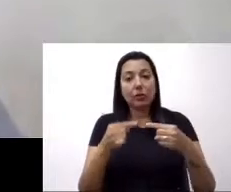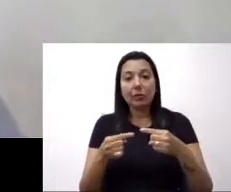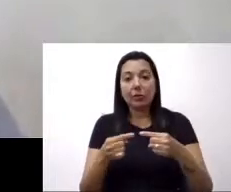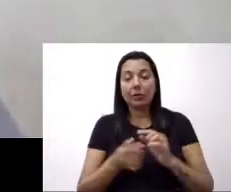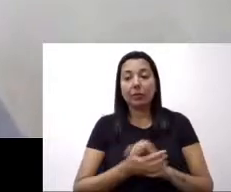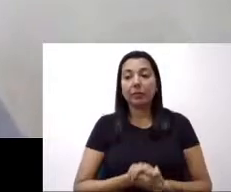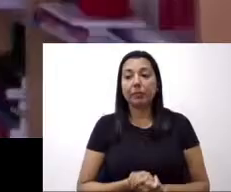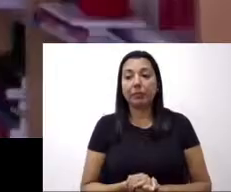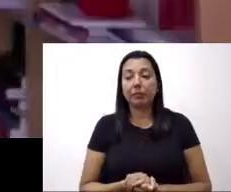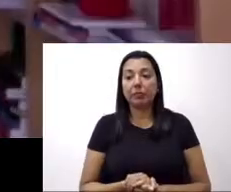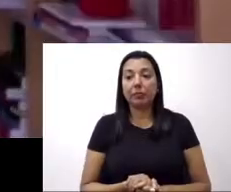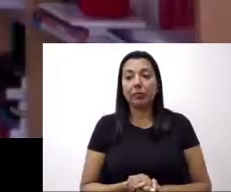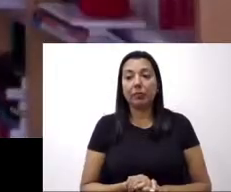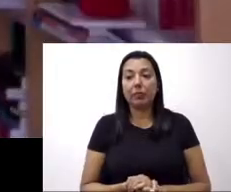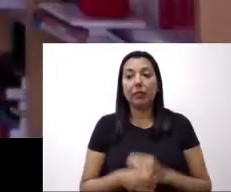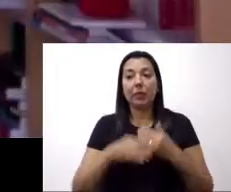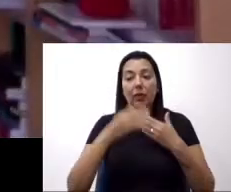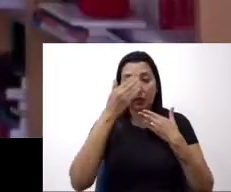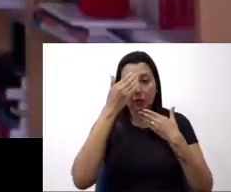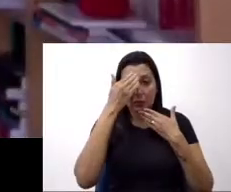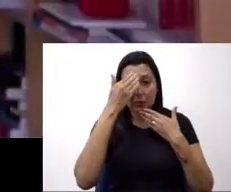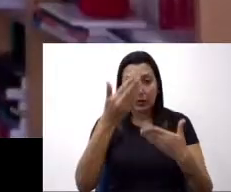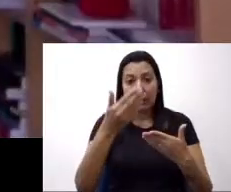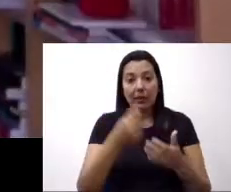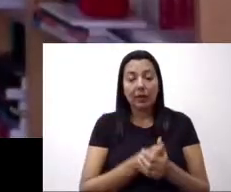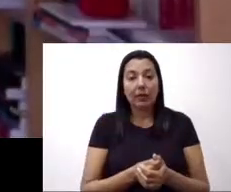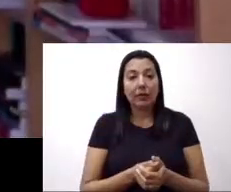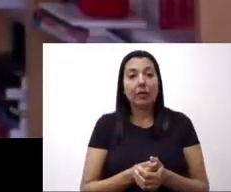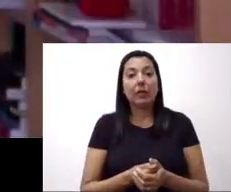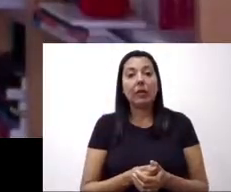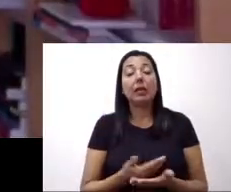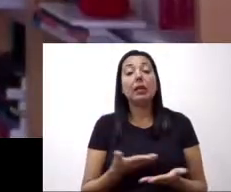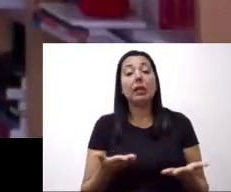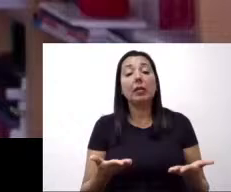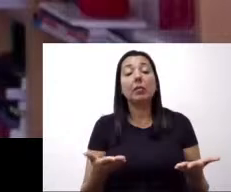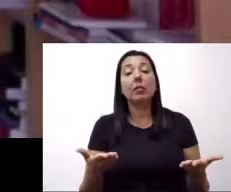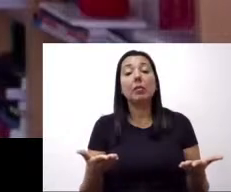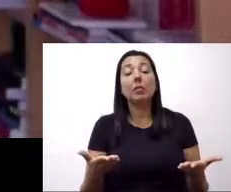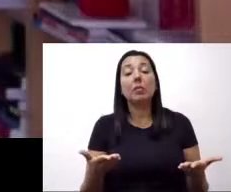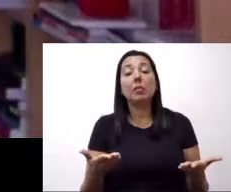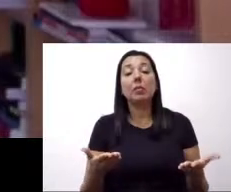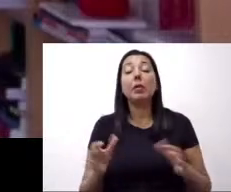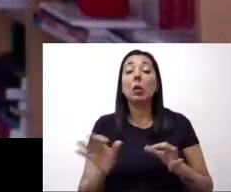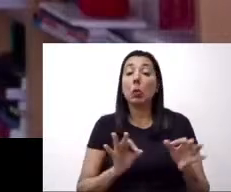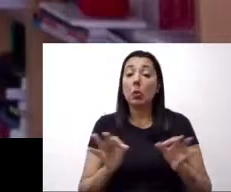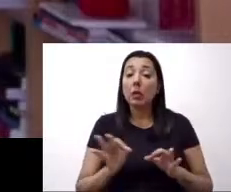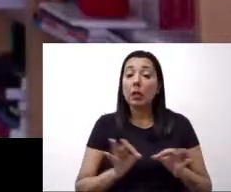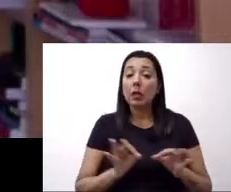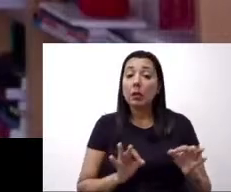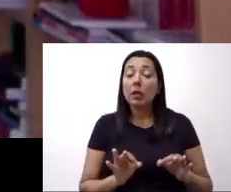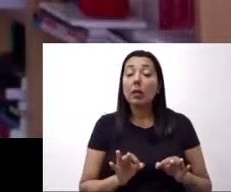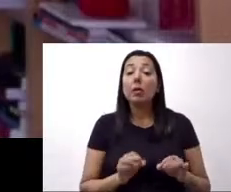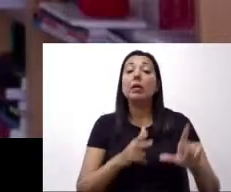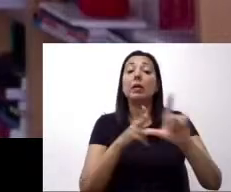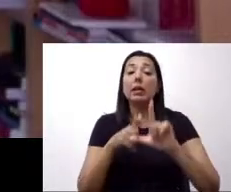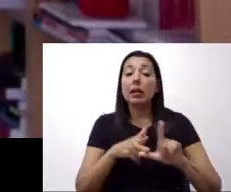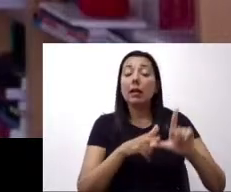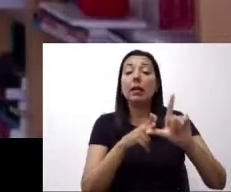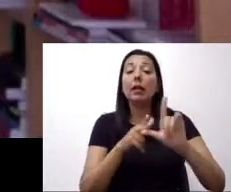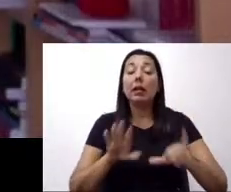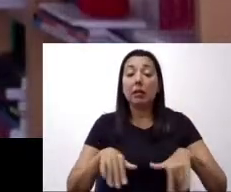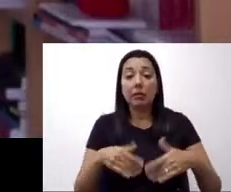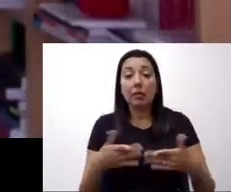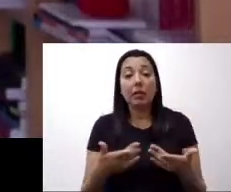Thank you, Regina and Osmany, for the organization of this webinar. So we are a little bit late, but